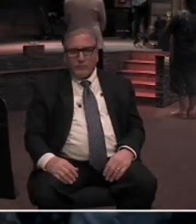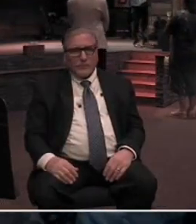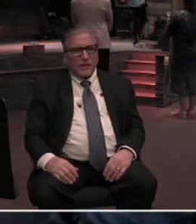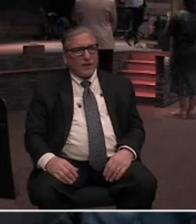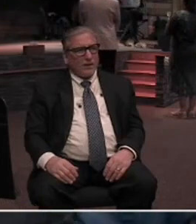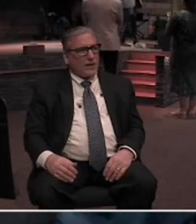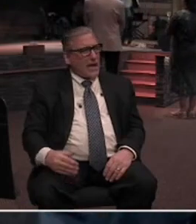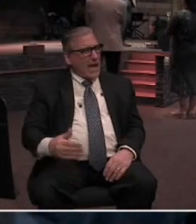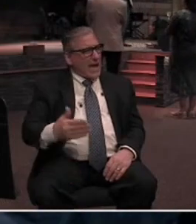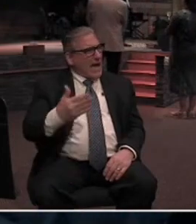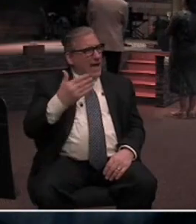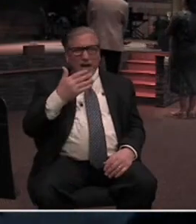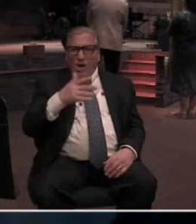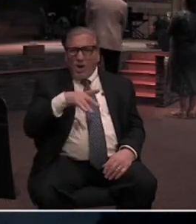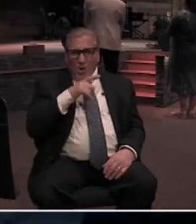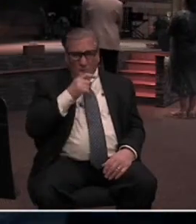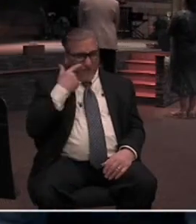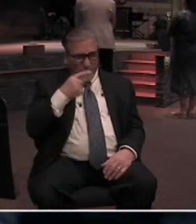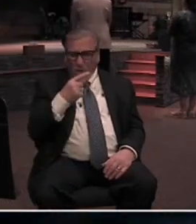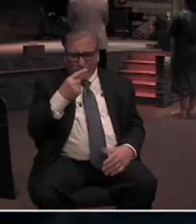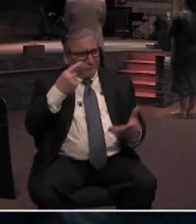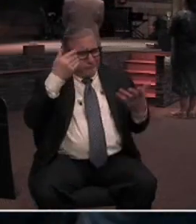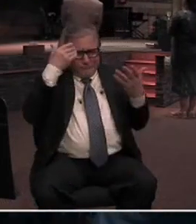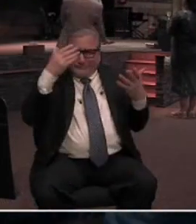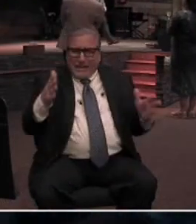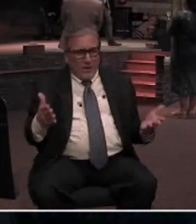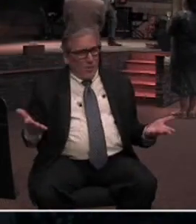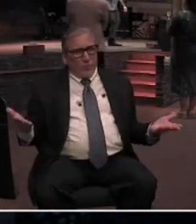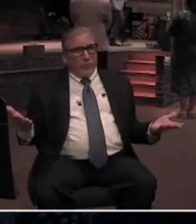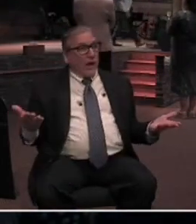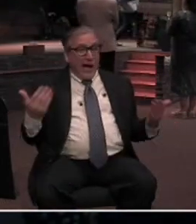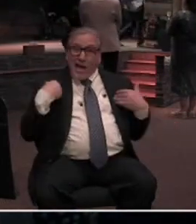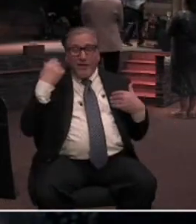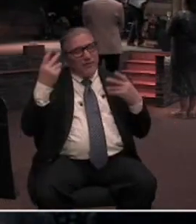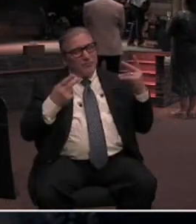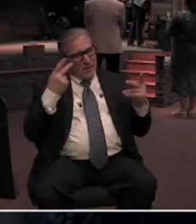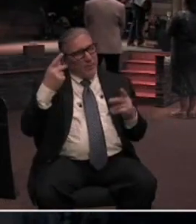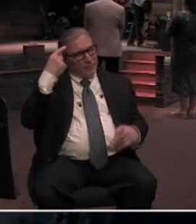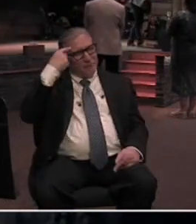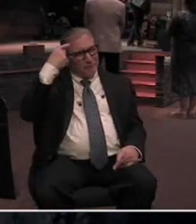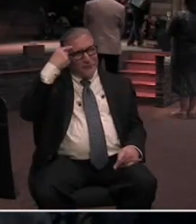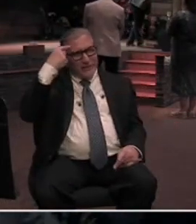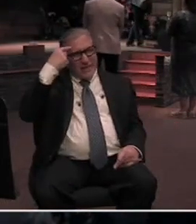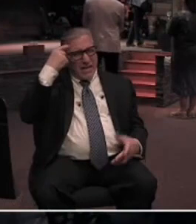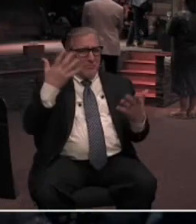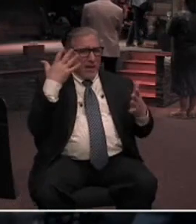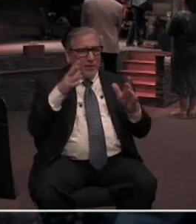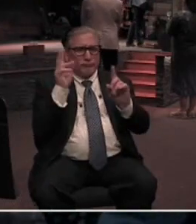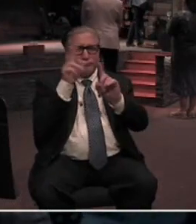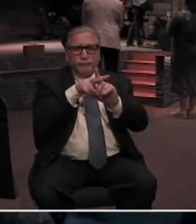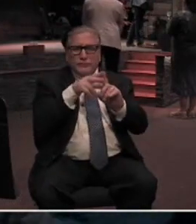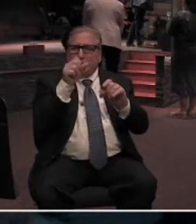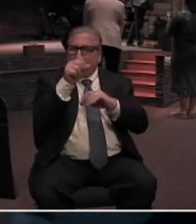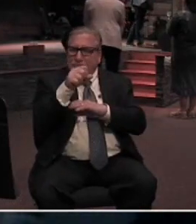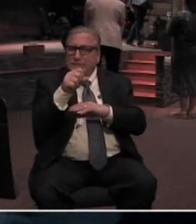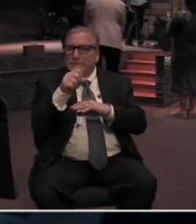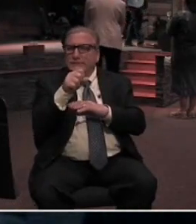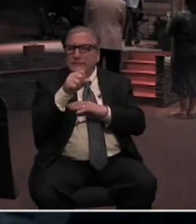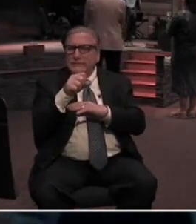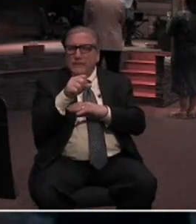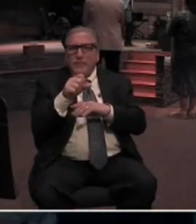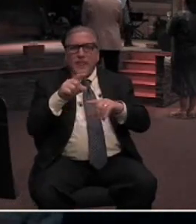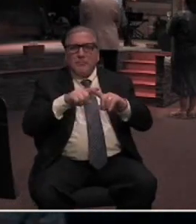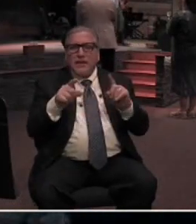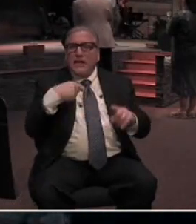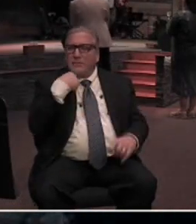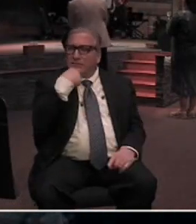I don't know who this is for. I have some people in my cranium who it would apply to. But